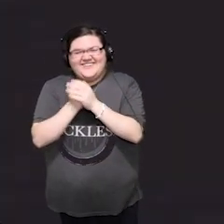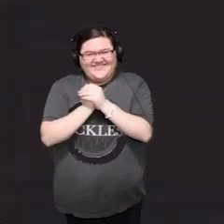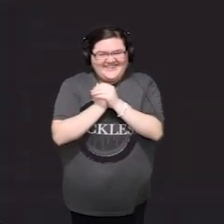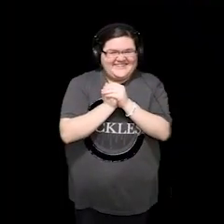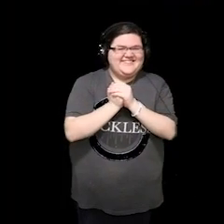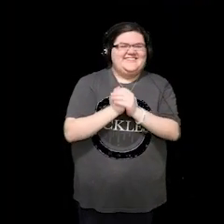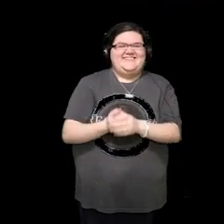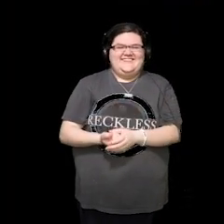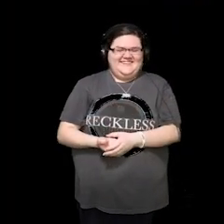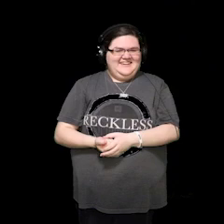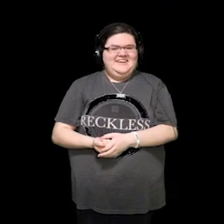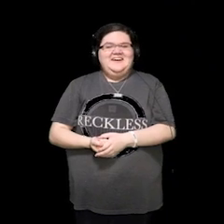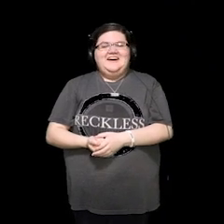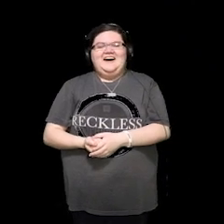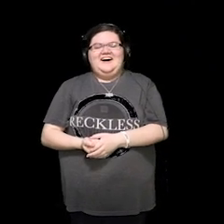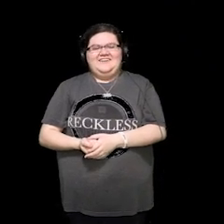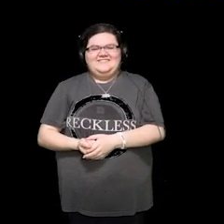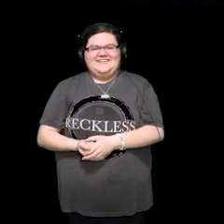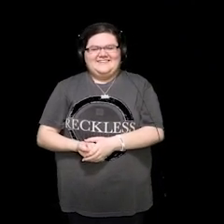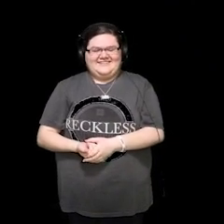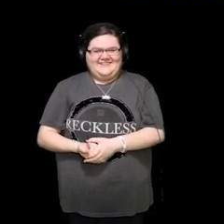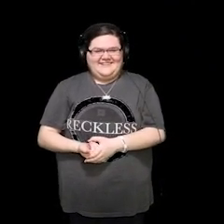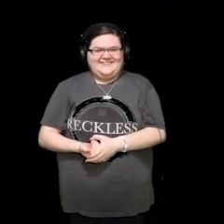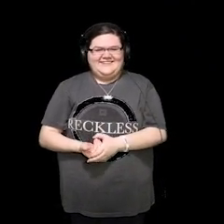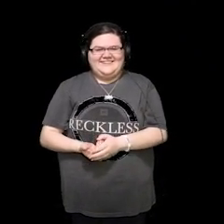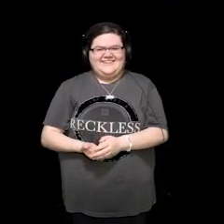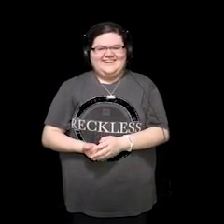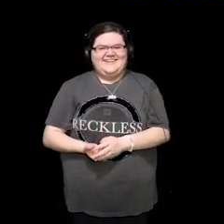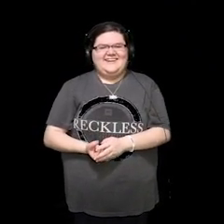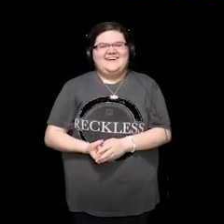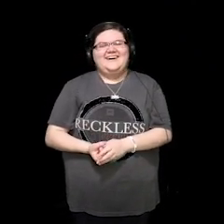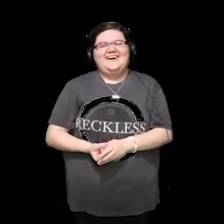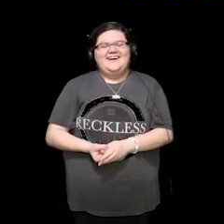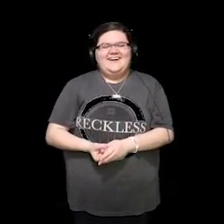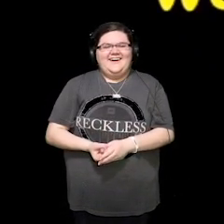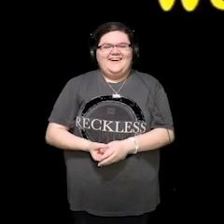Get banned. Oh my god. So I decided to end the one question over here.